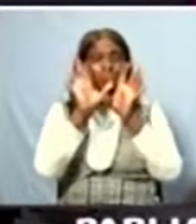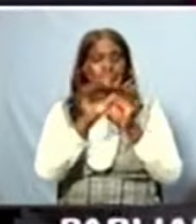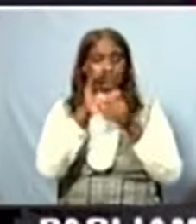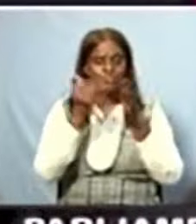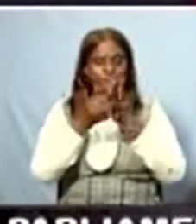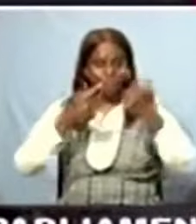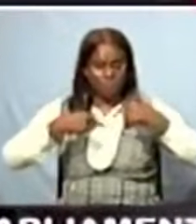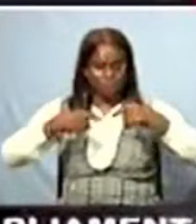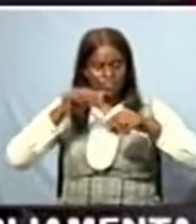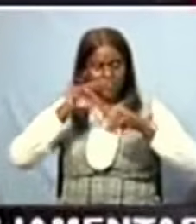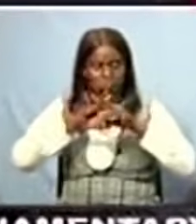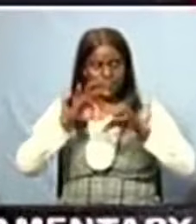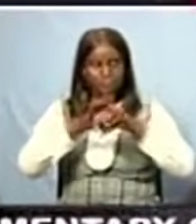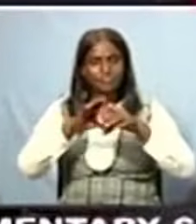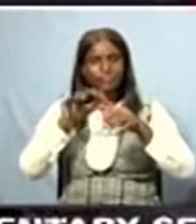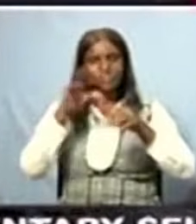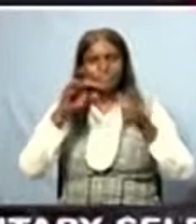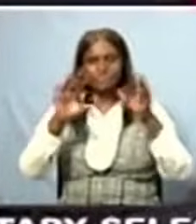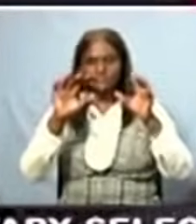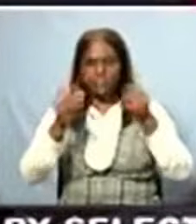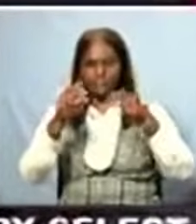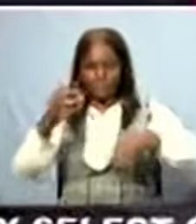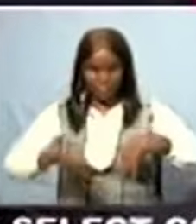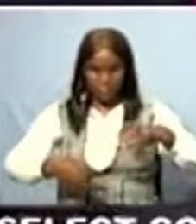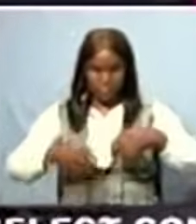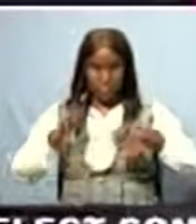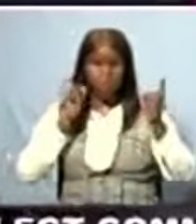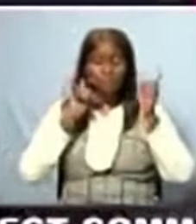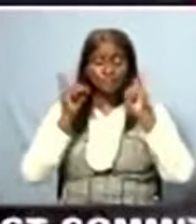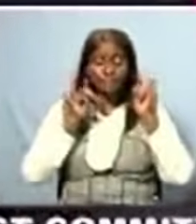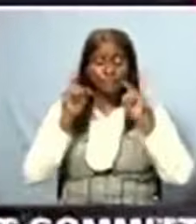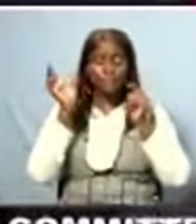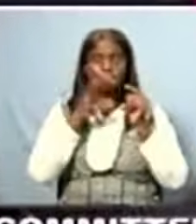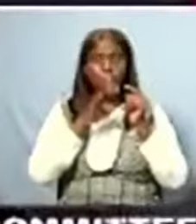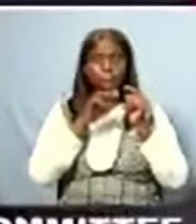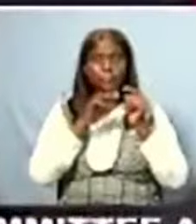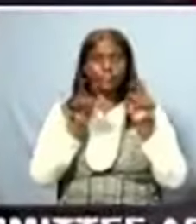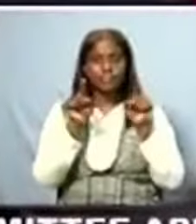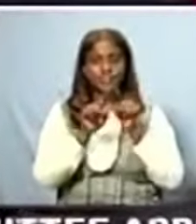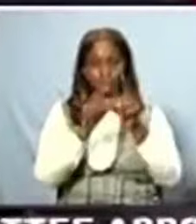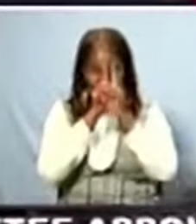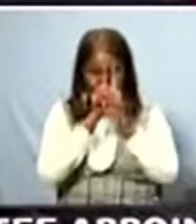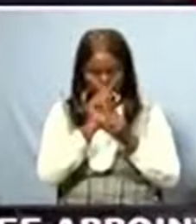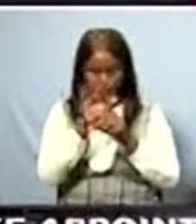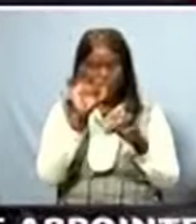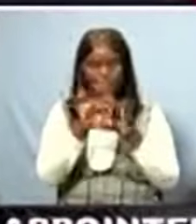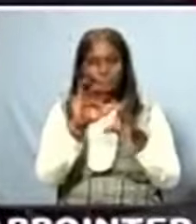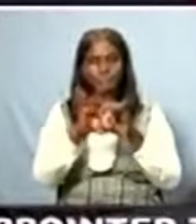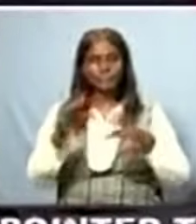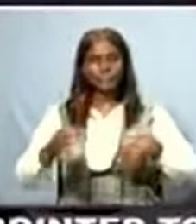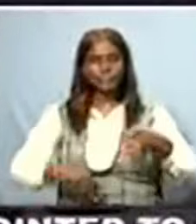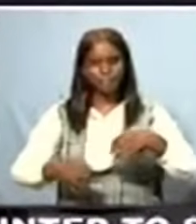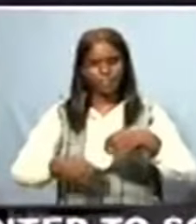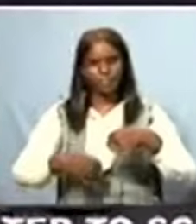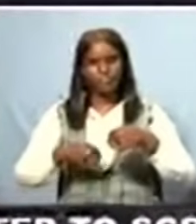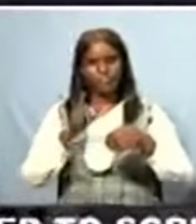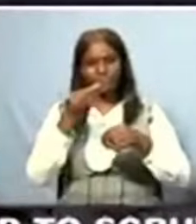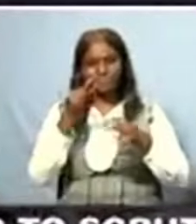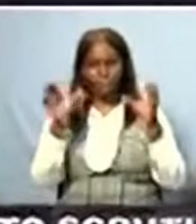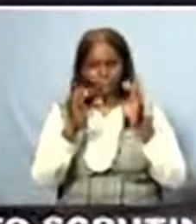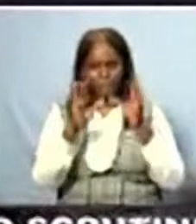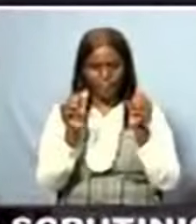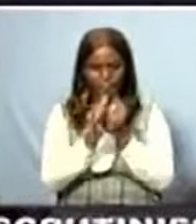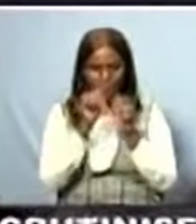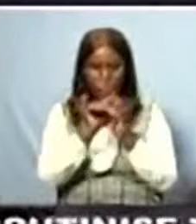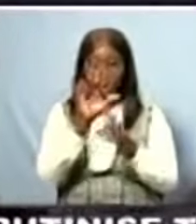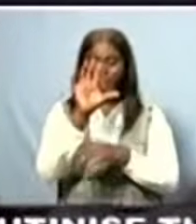local government election tribunal is required to hear and determine an election petition of a councillor within